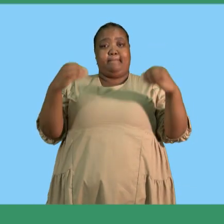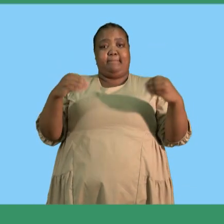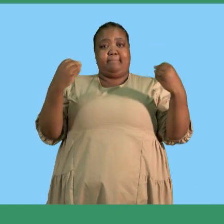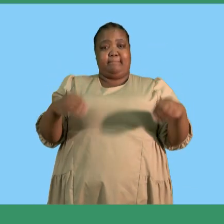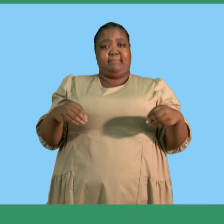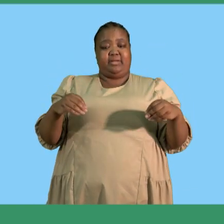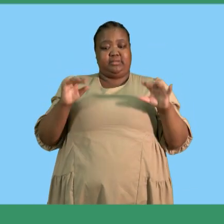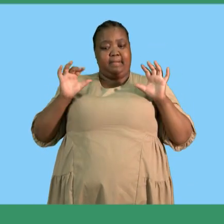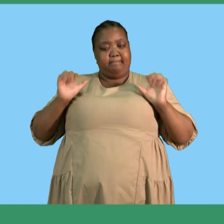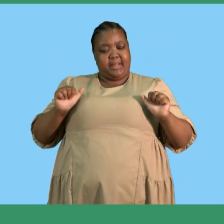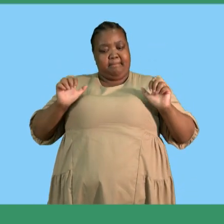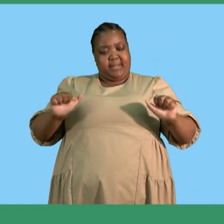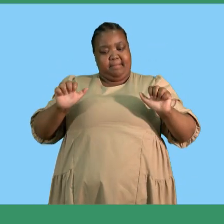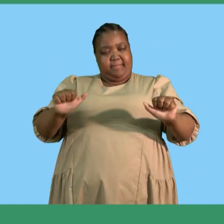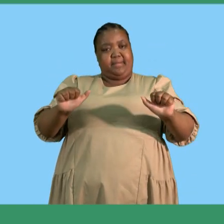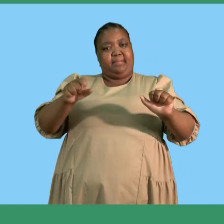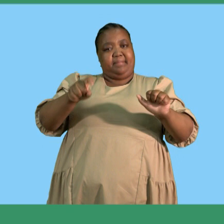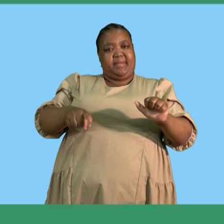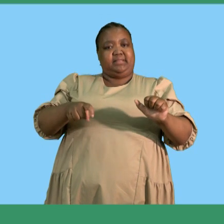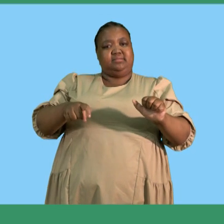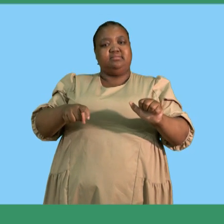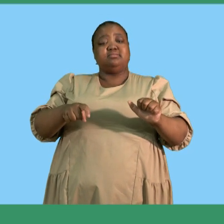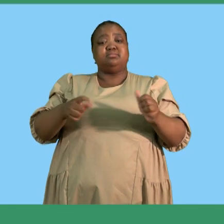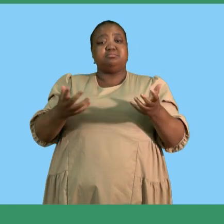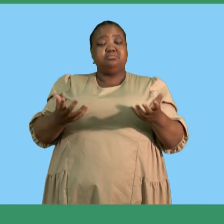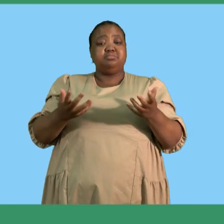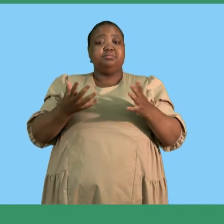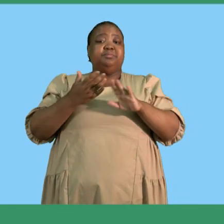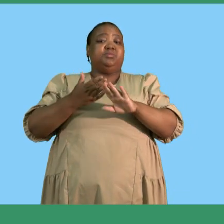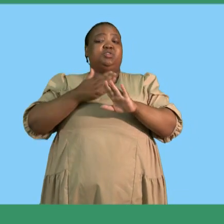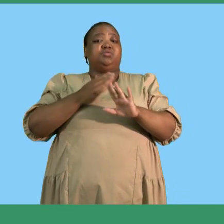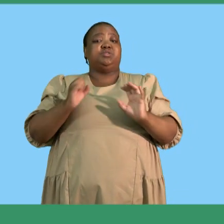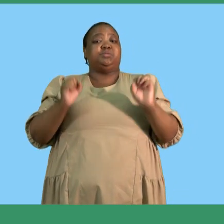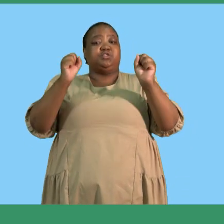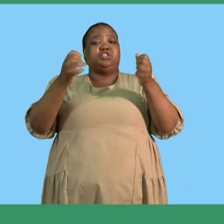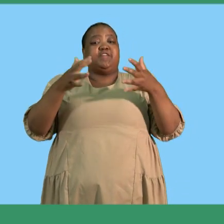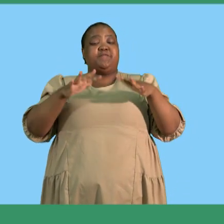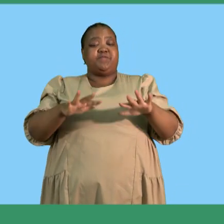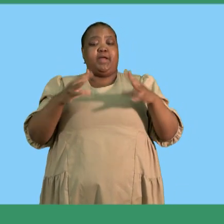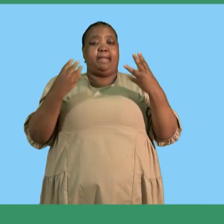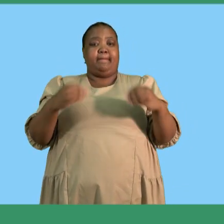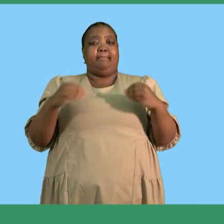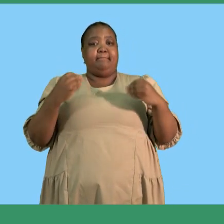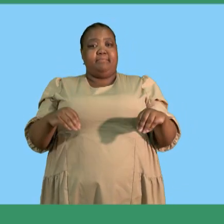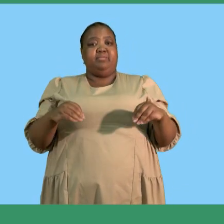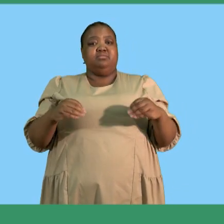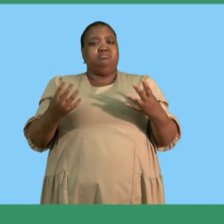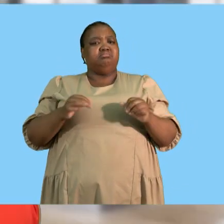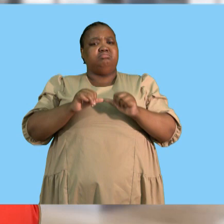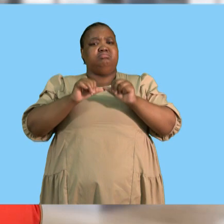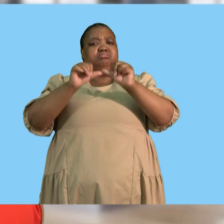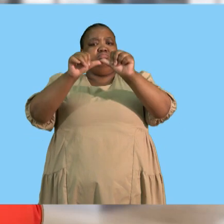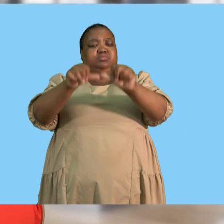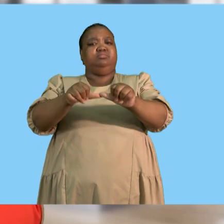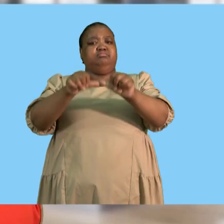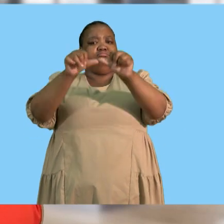business must be sustainable, which means, as we have previously explained, that this business must be able